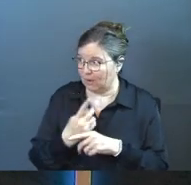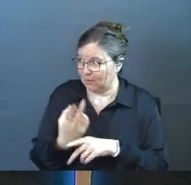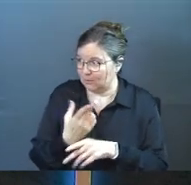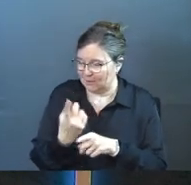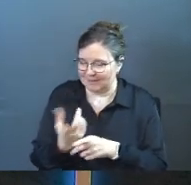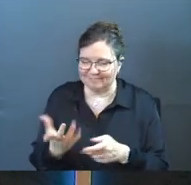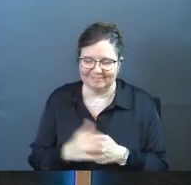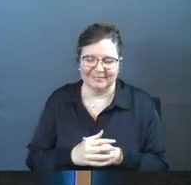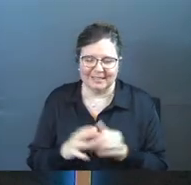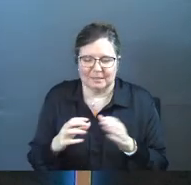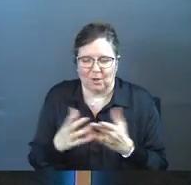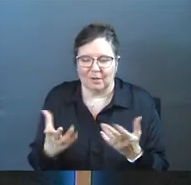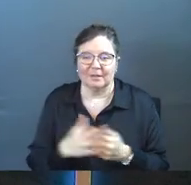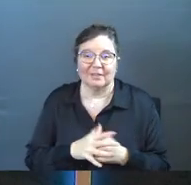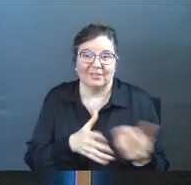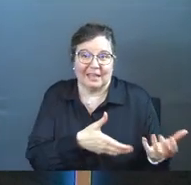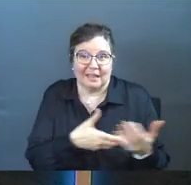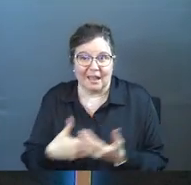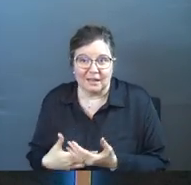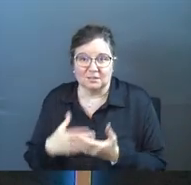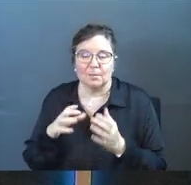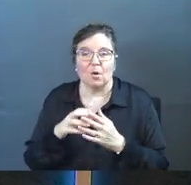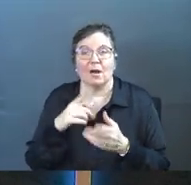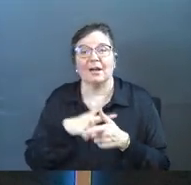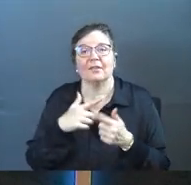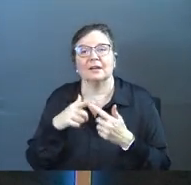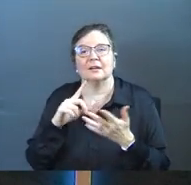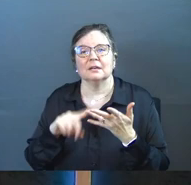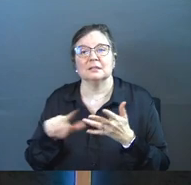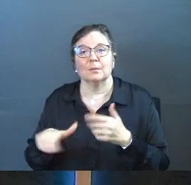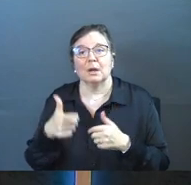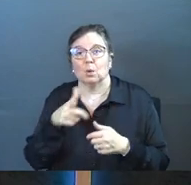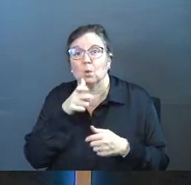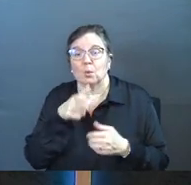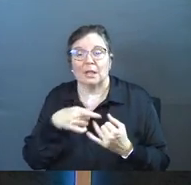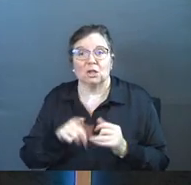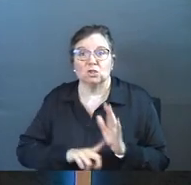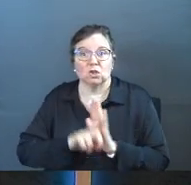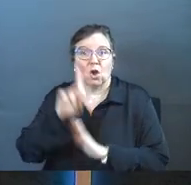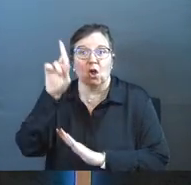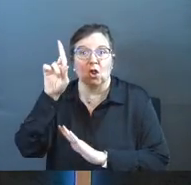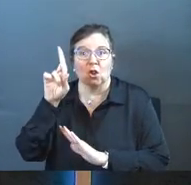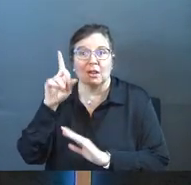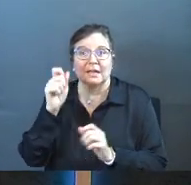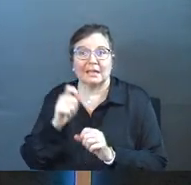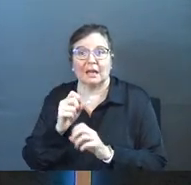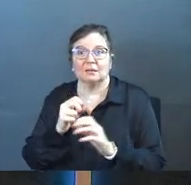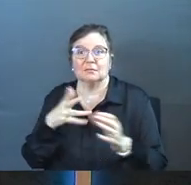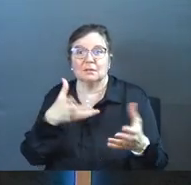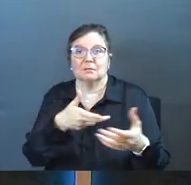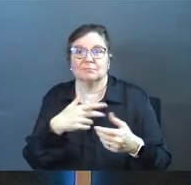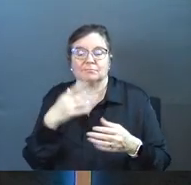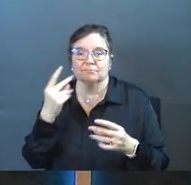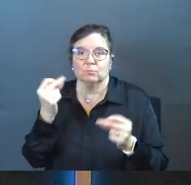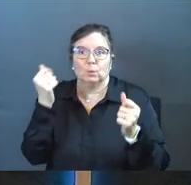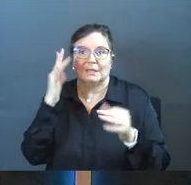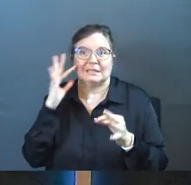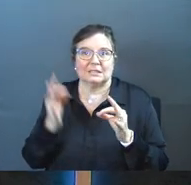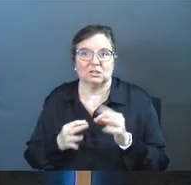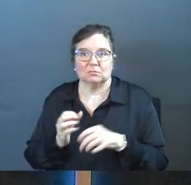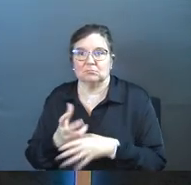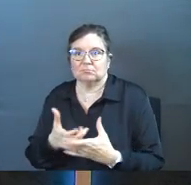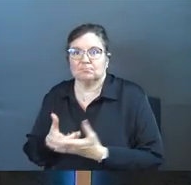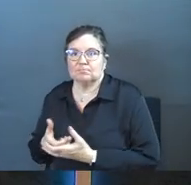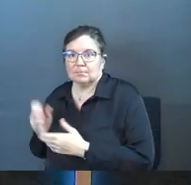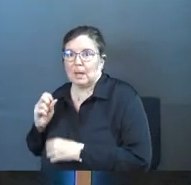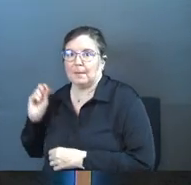what they're using? It's a ball. They can catch a ball. And then you need somebody else who's super tall and can make snap decisions